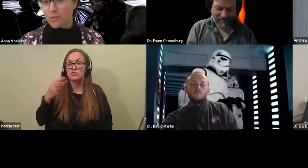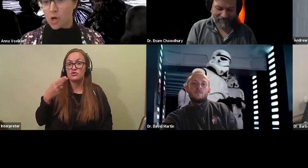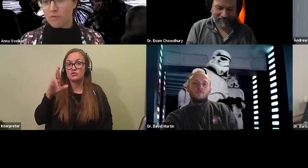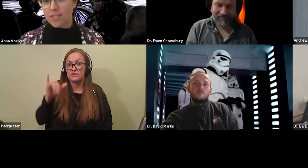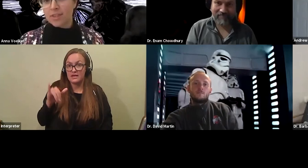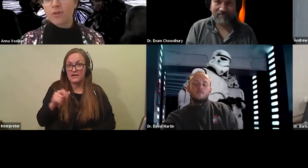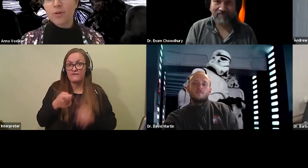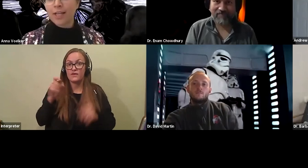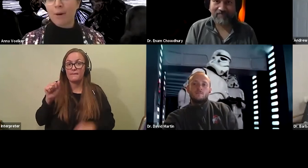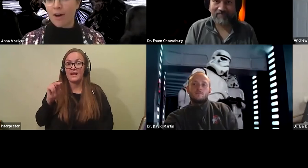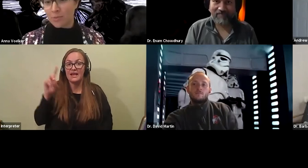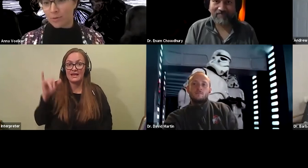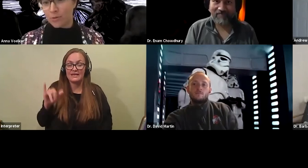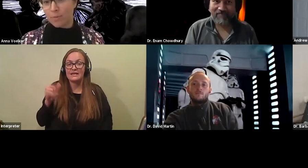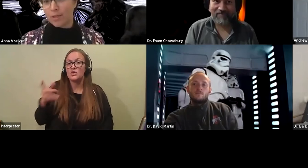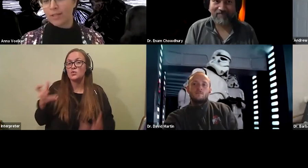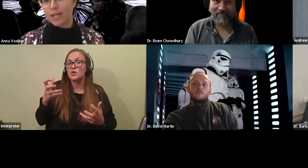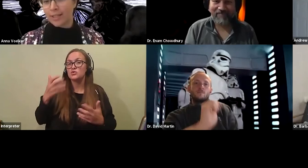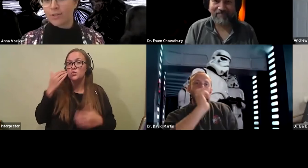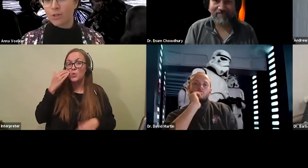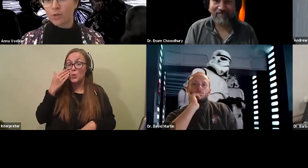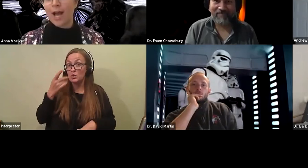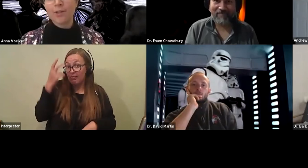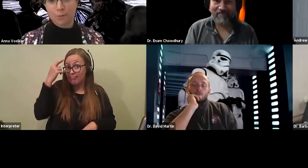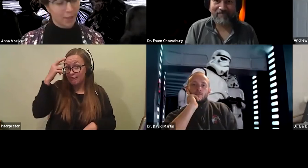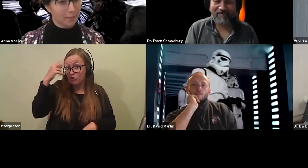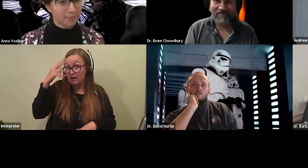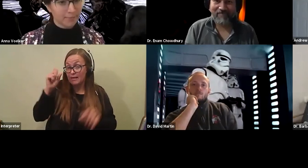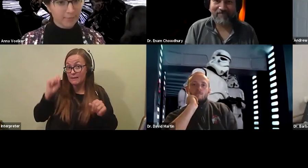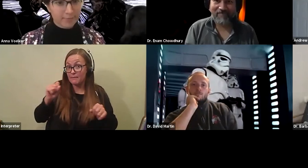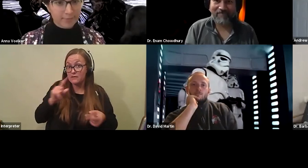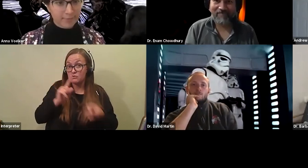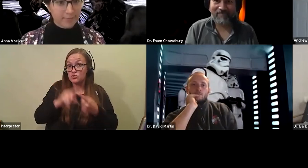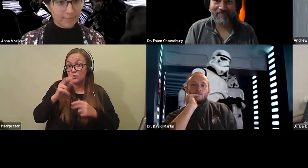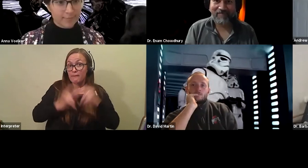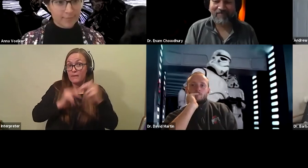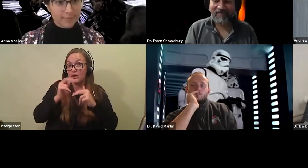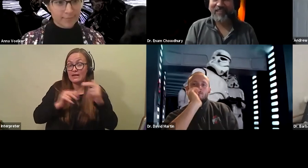who wants to know, is it theoretically possible to build a laser tractor beam?